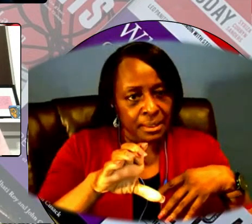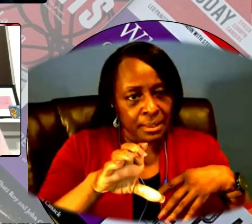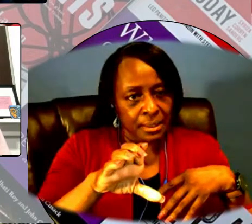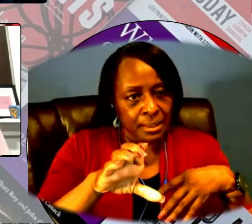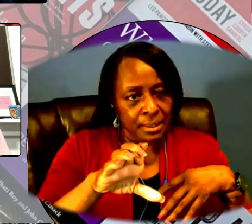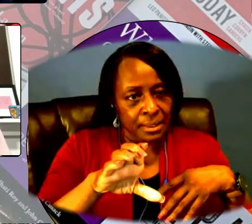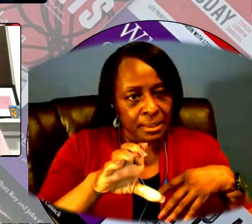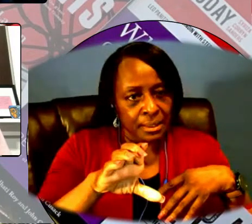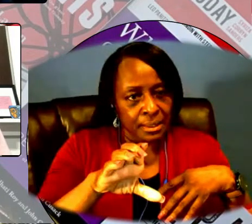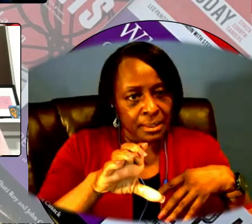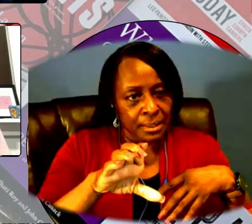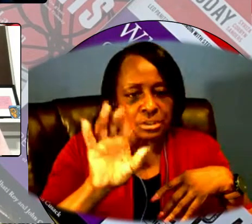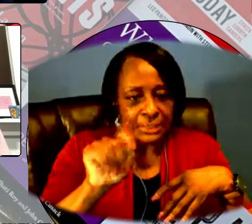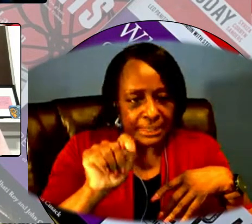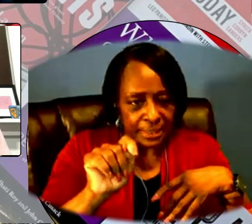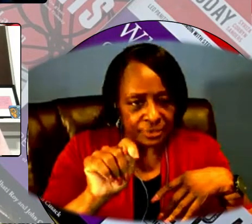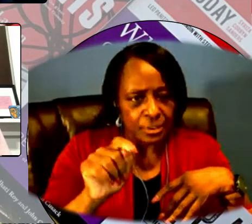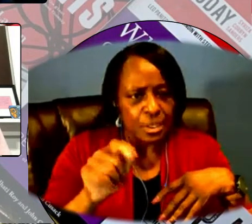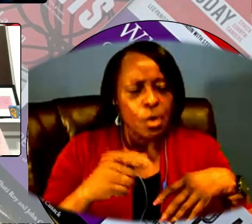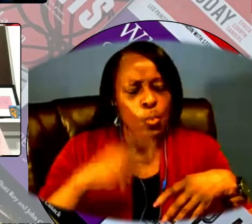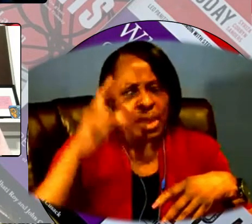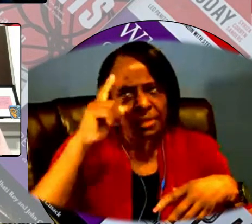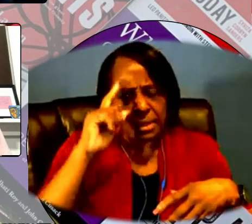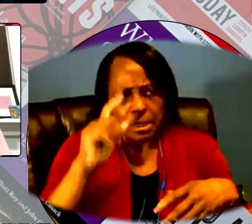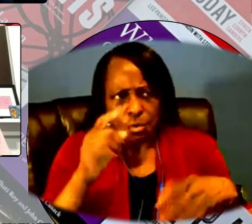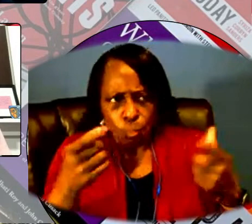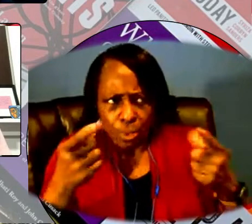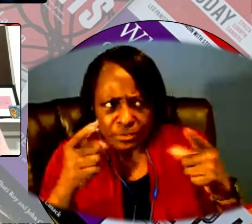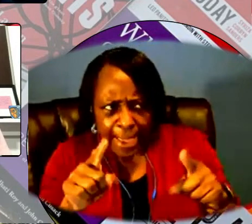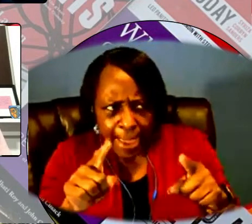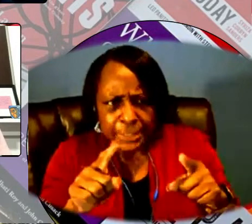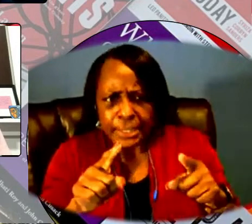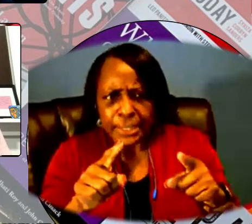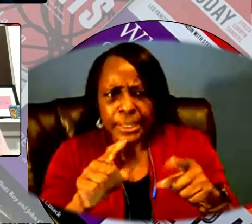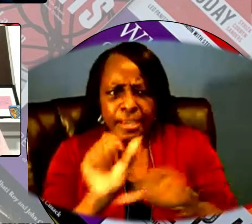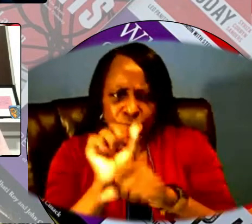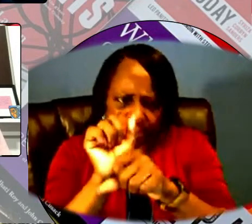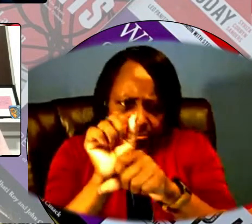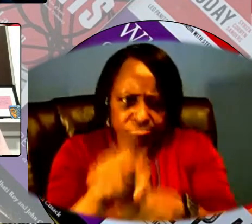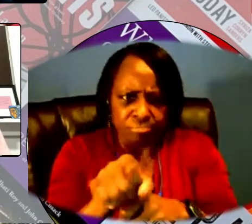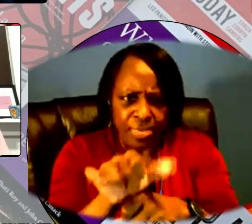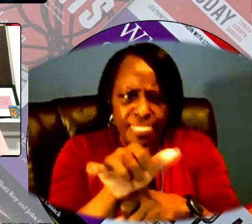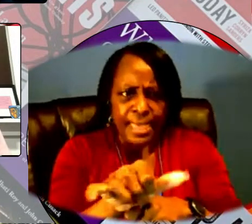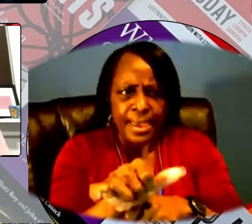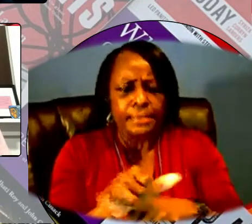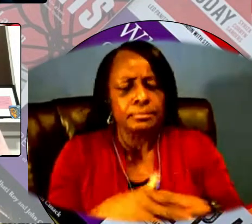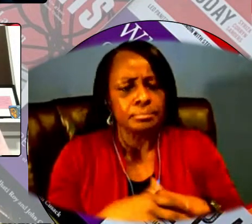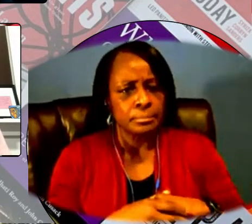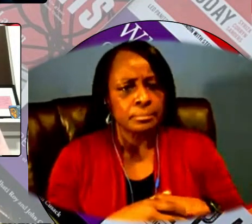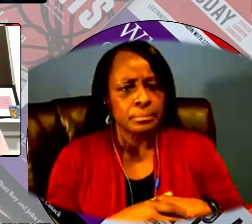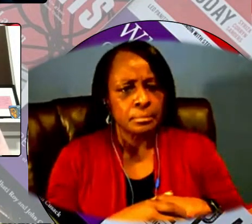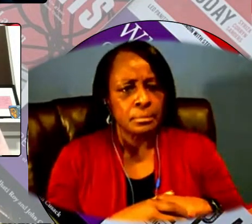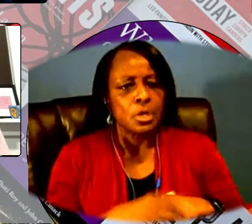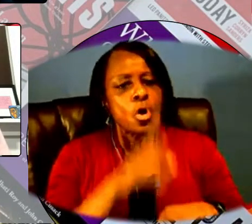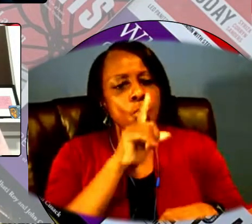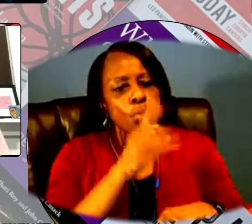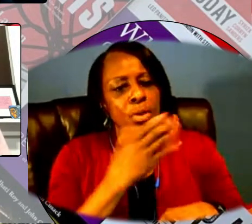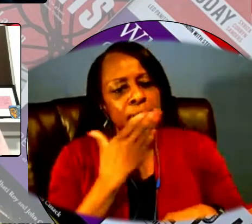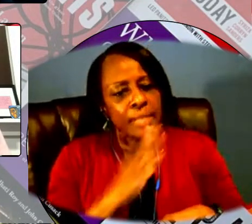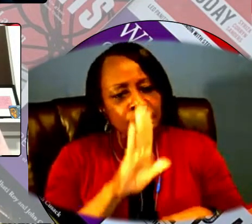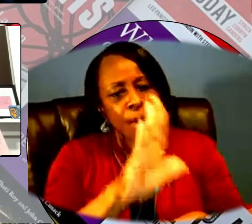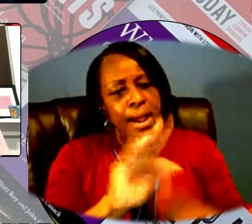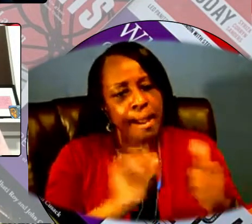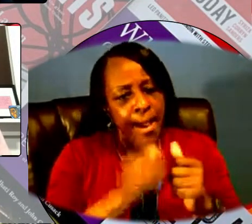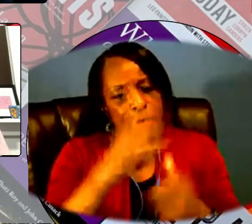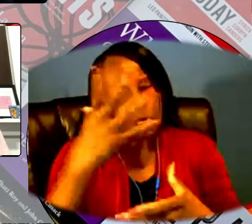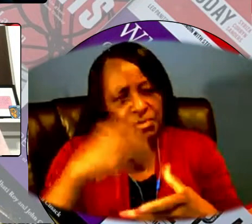to anticipate these trends and these changes and get ahead of them. So I really appreciate your contribution. And if there's